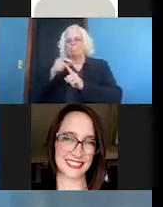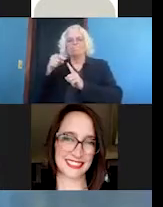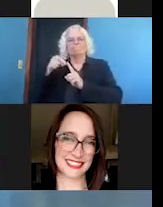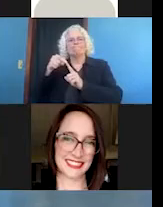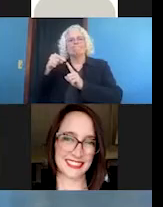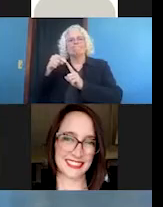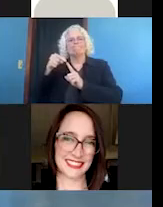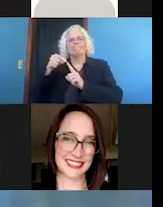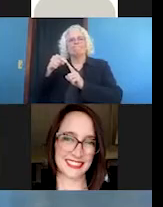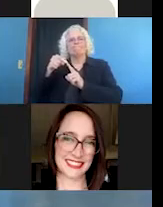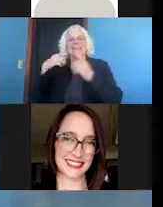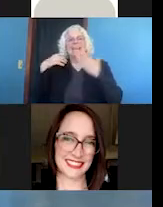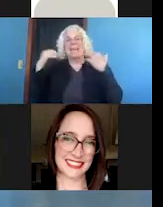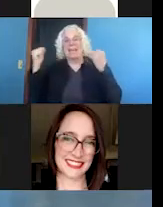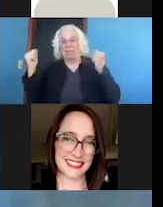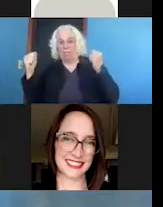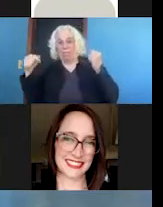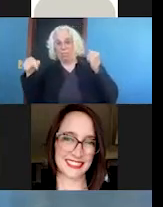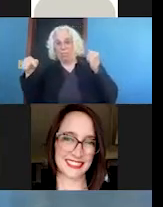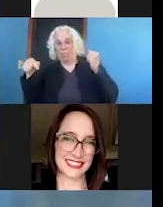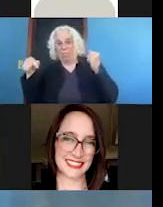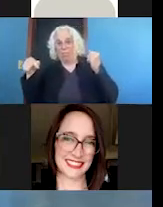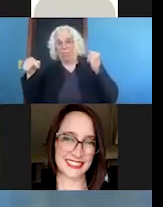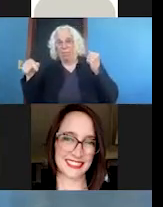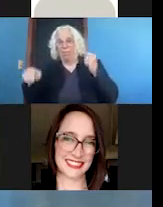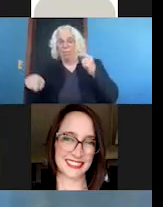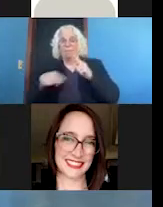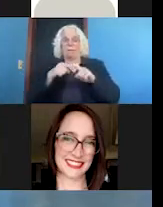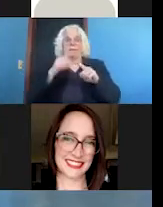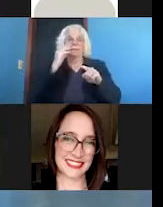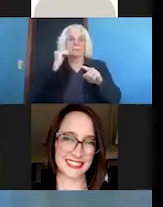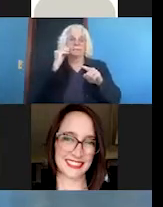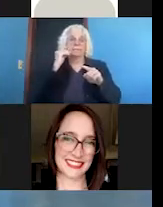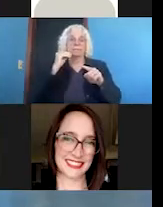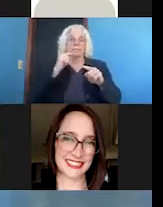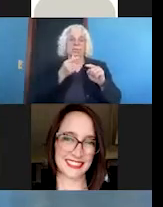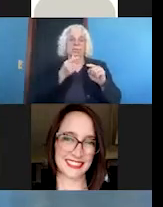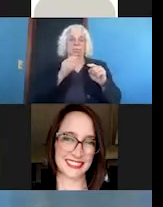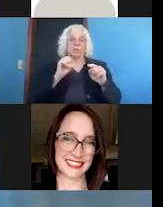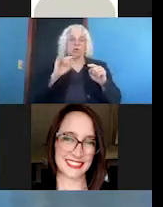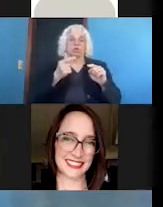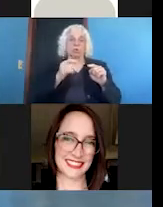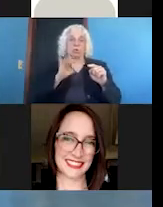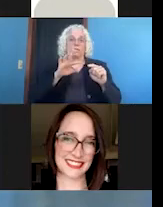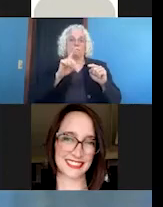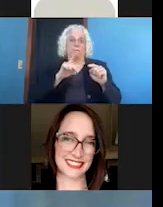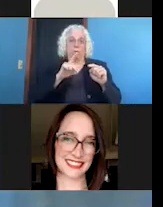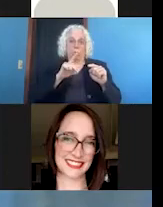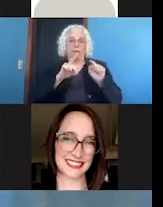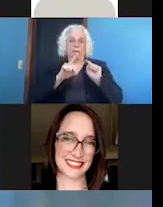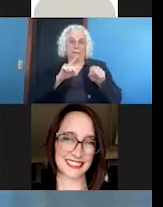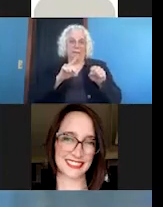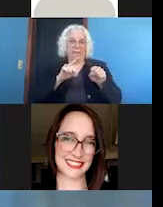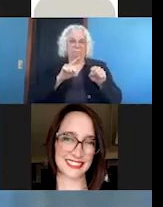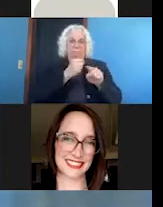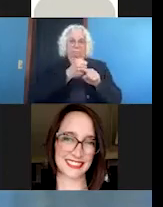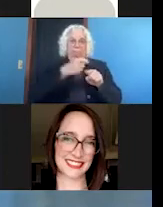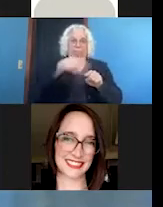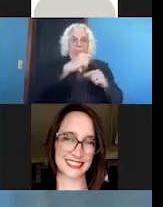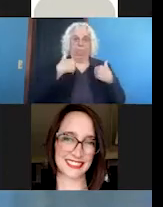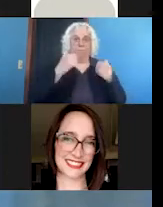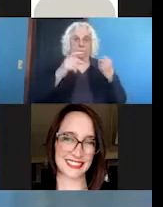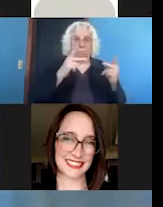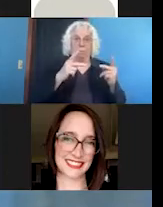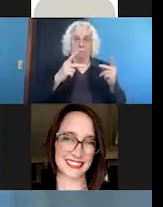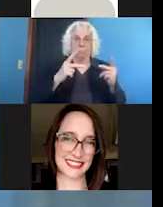the health pandemic from what we've experienced here with George Floyd and how that impacted young people. I think